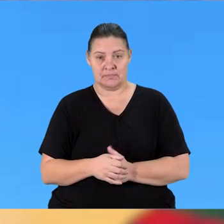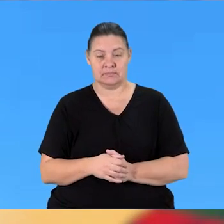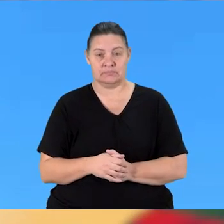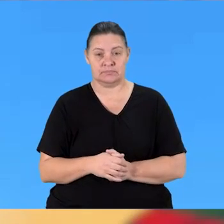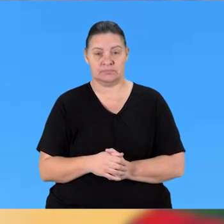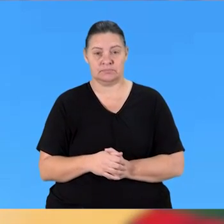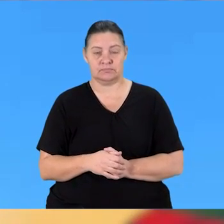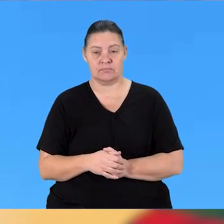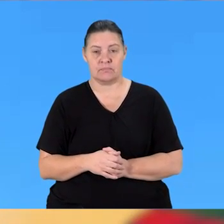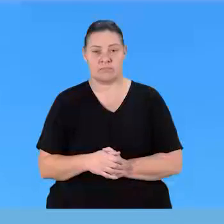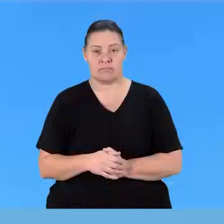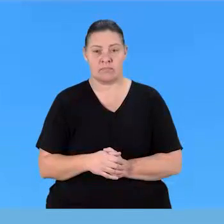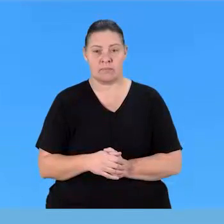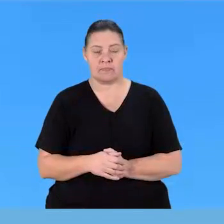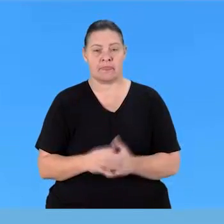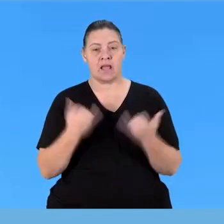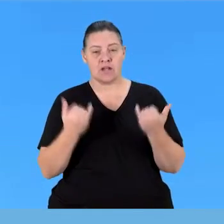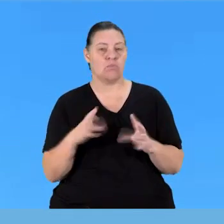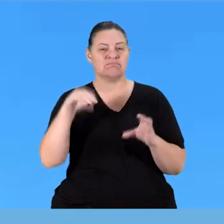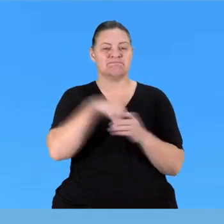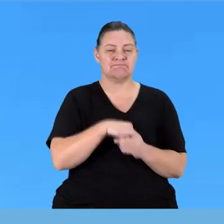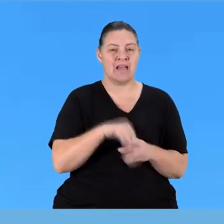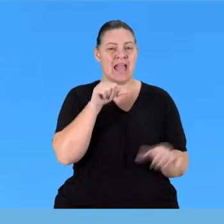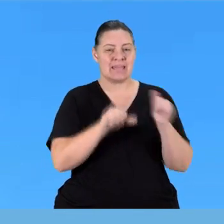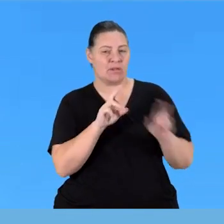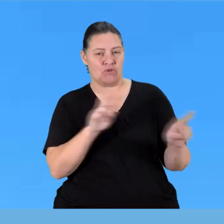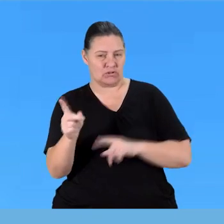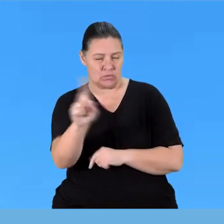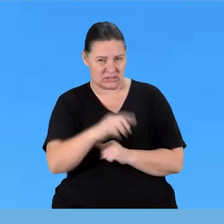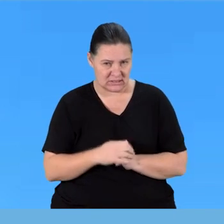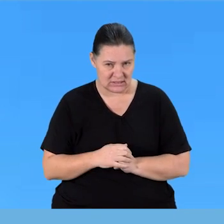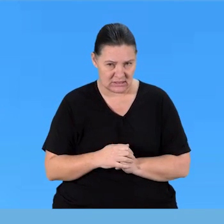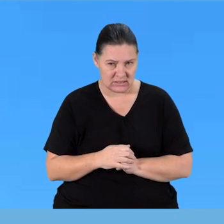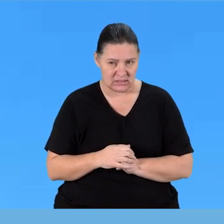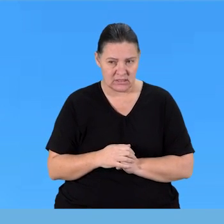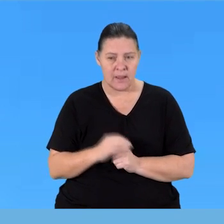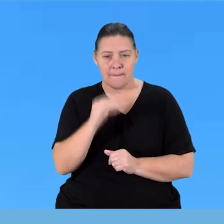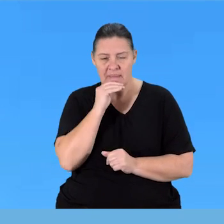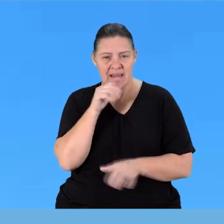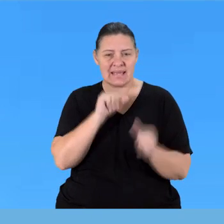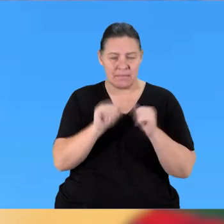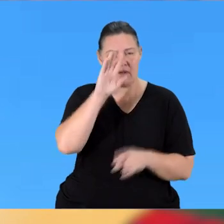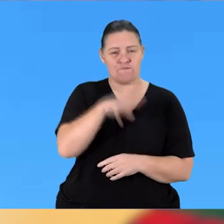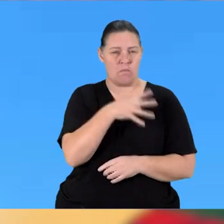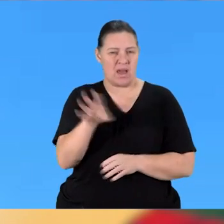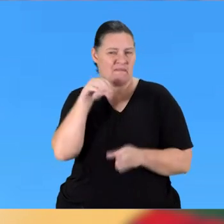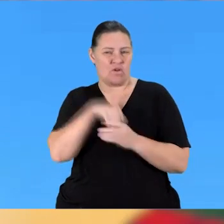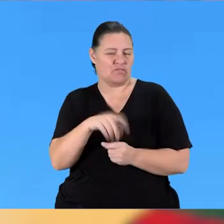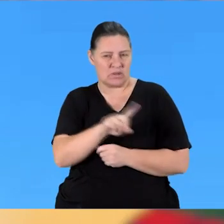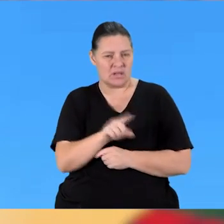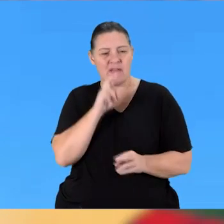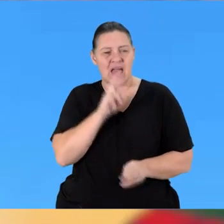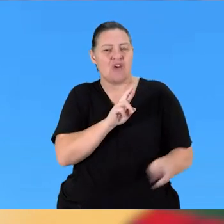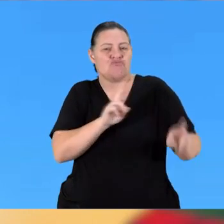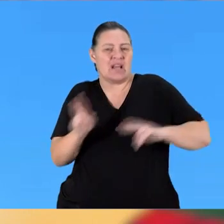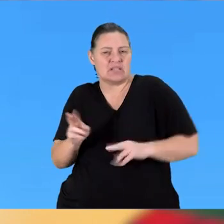Right. What is now entailed in a chemical reaction? and what is entailed in a chemical formula,